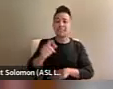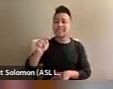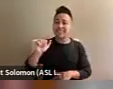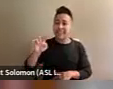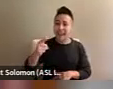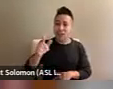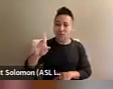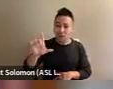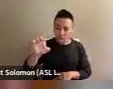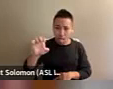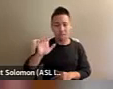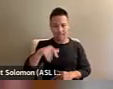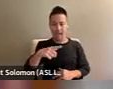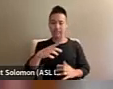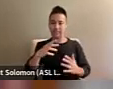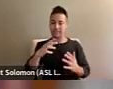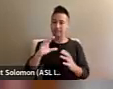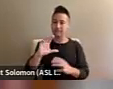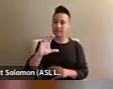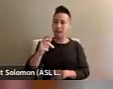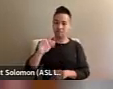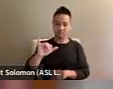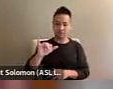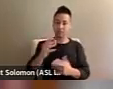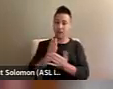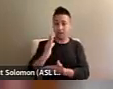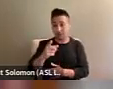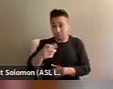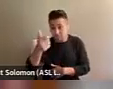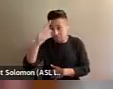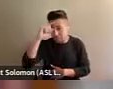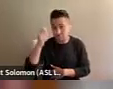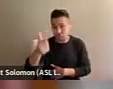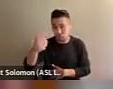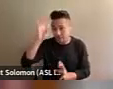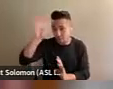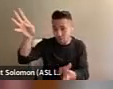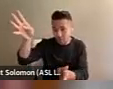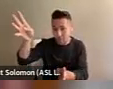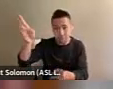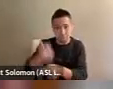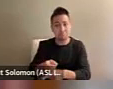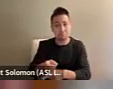copyrighted and you own the copyright because you created it, right? So